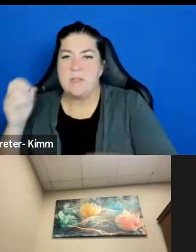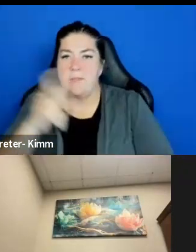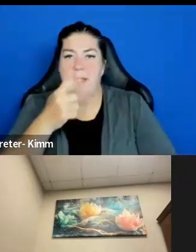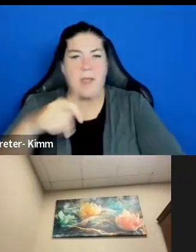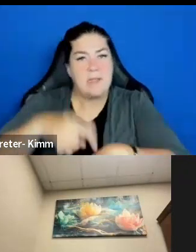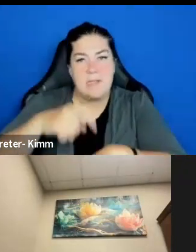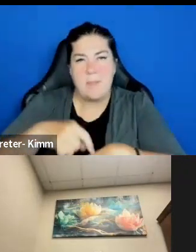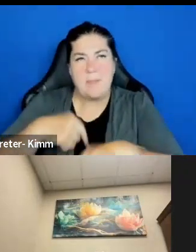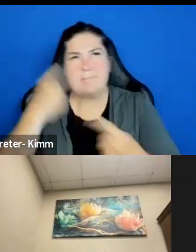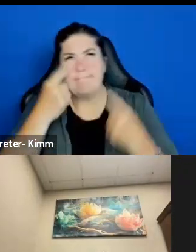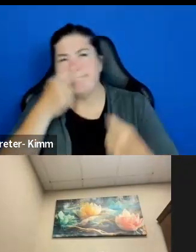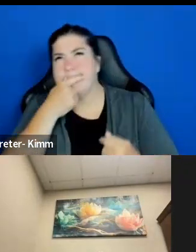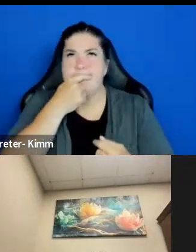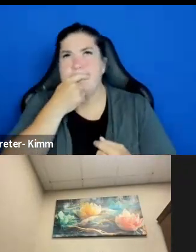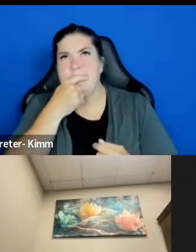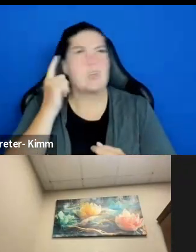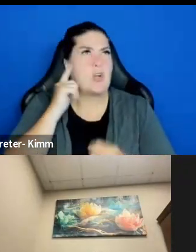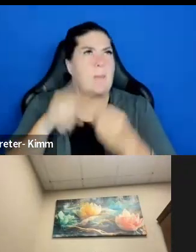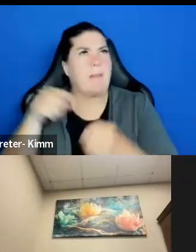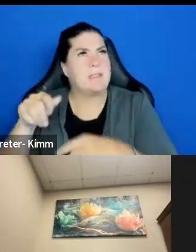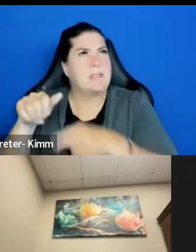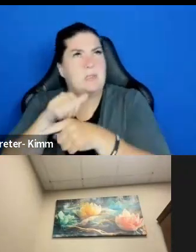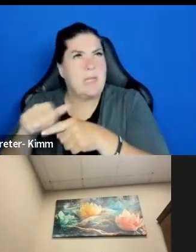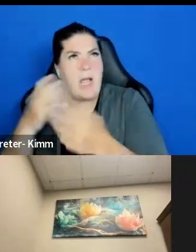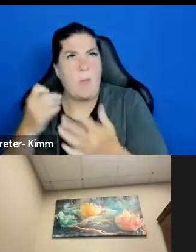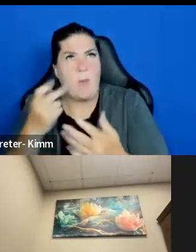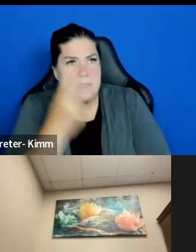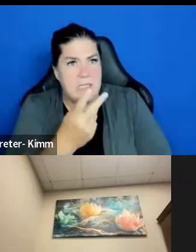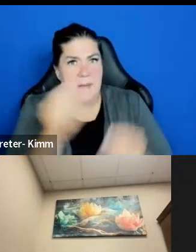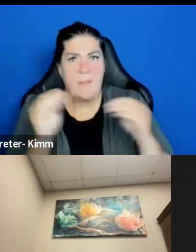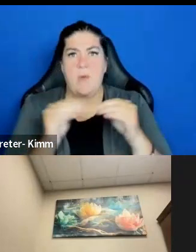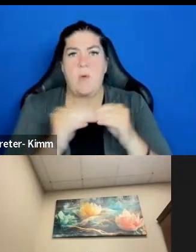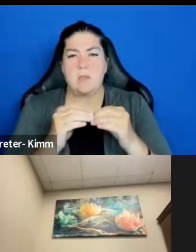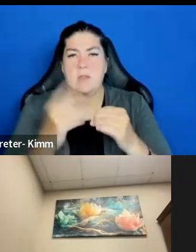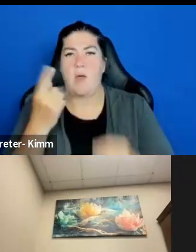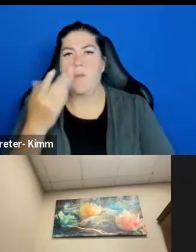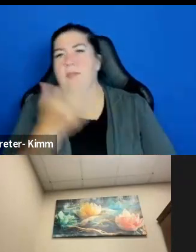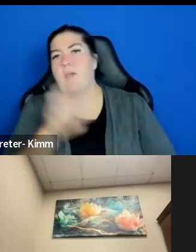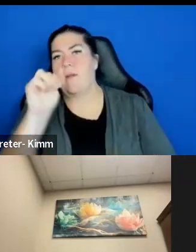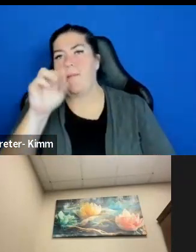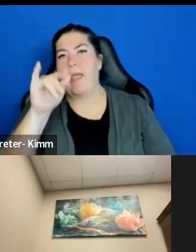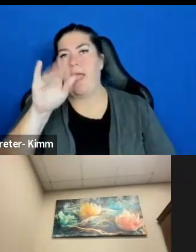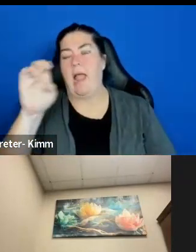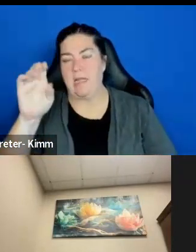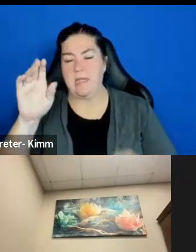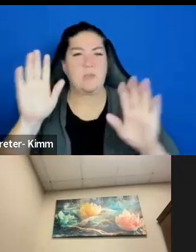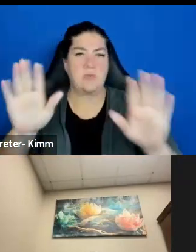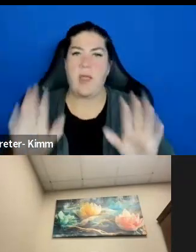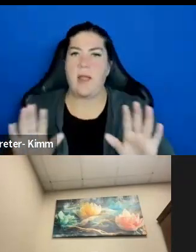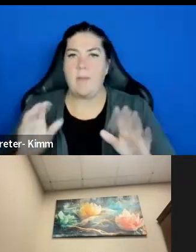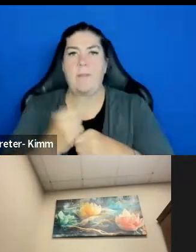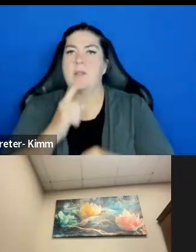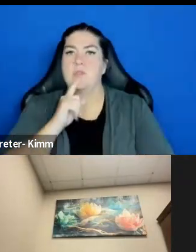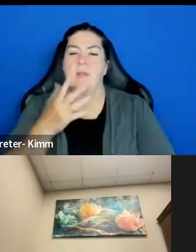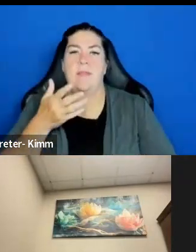like, oh, I heard about this in the training, I'd like to go see. It's always there. Maddie's super good about making sure they're kind of time stamped, so you don't